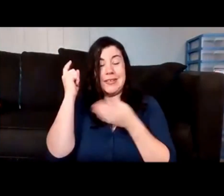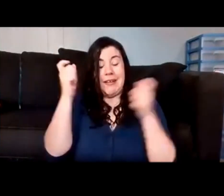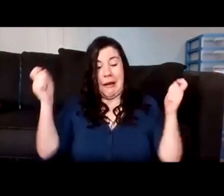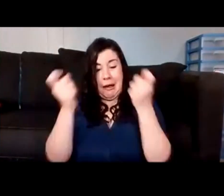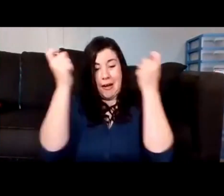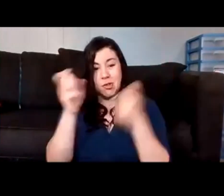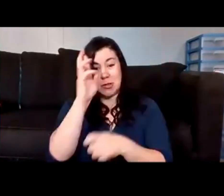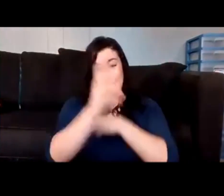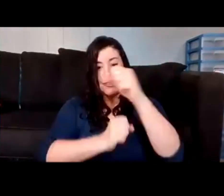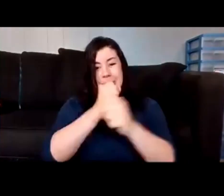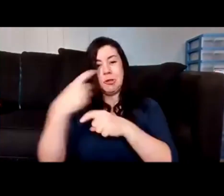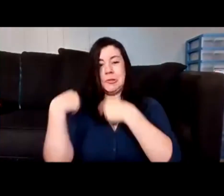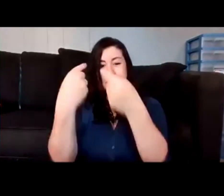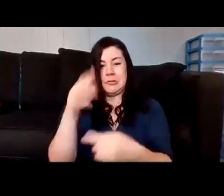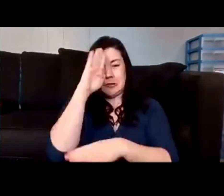anniversary.